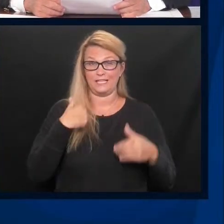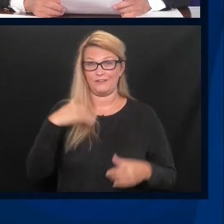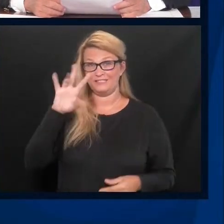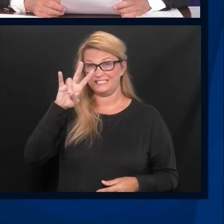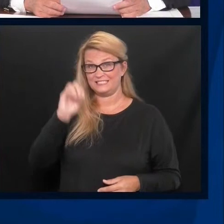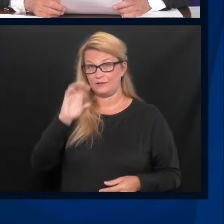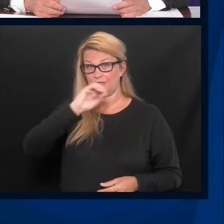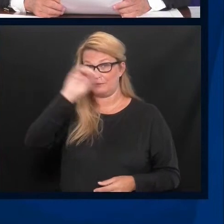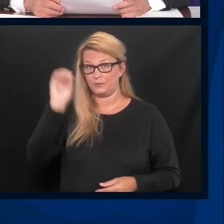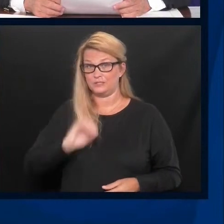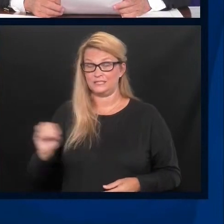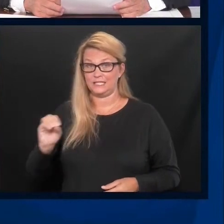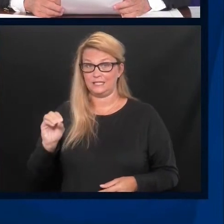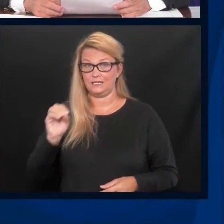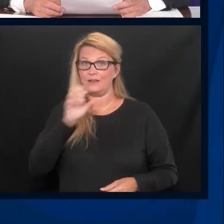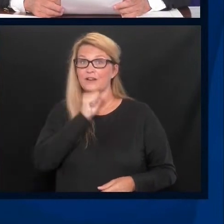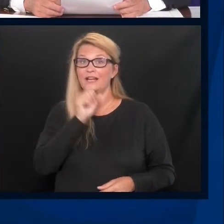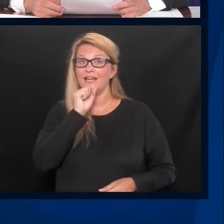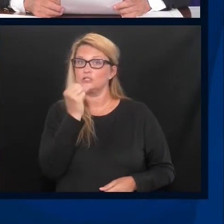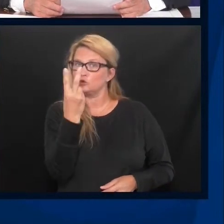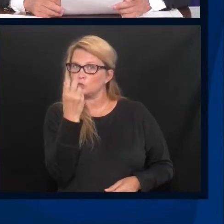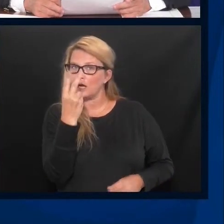is eligible 12 and older.